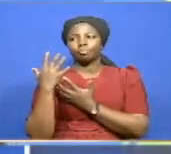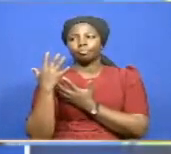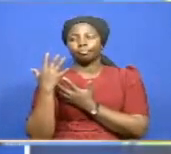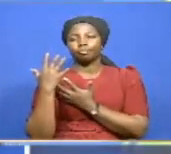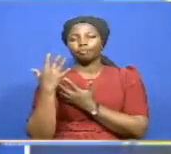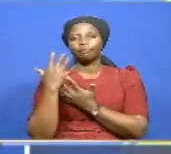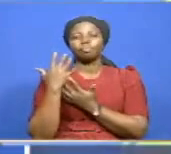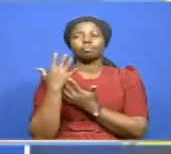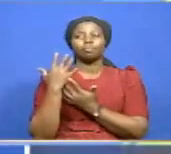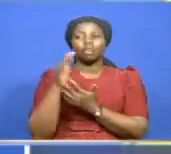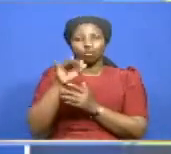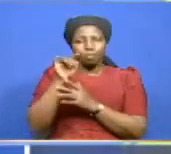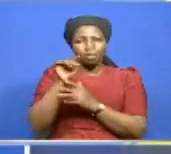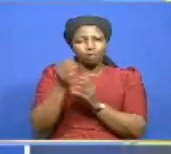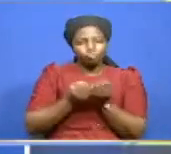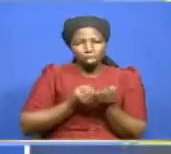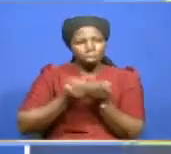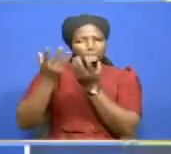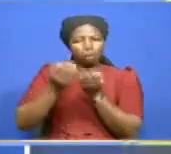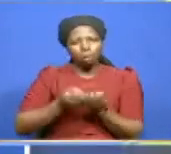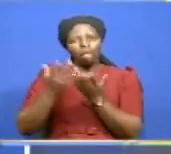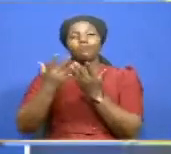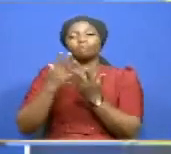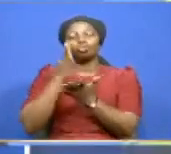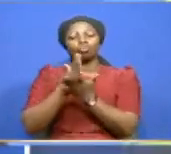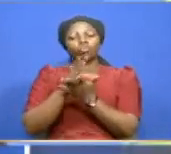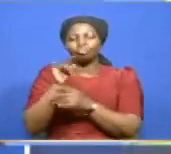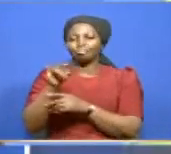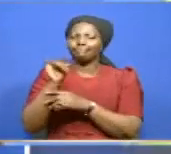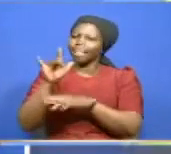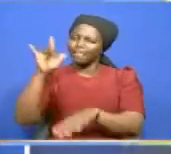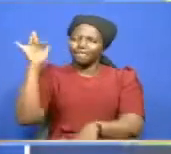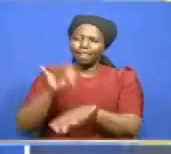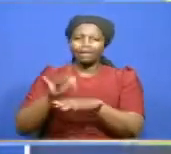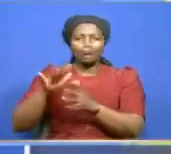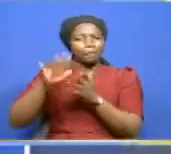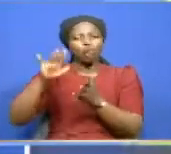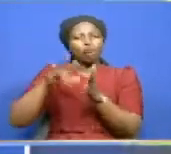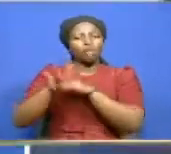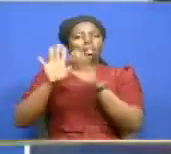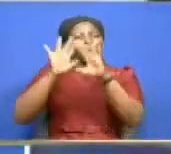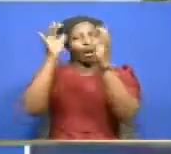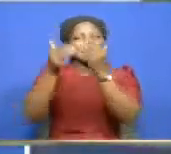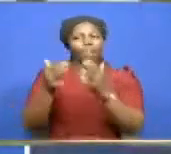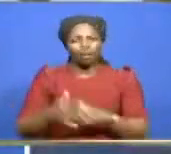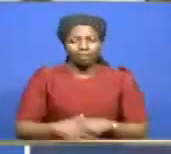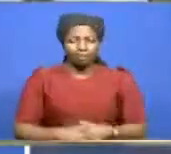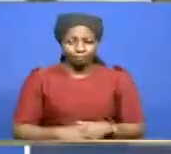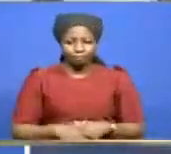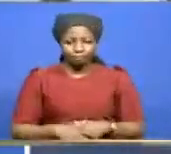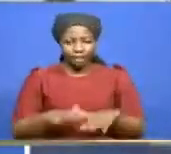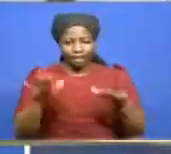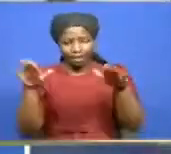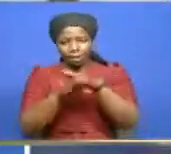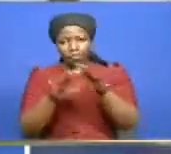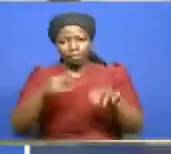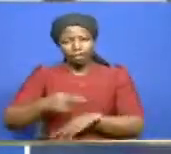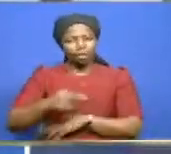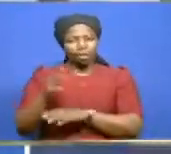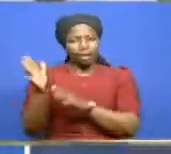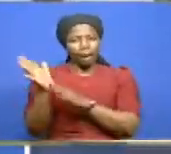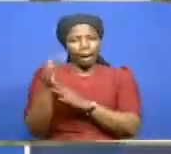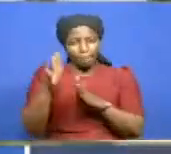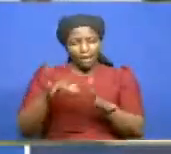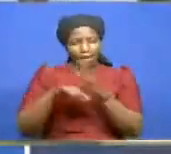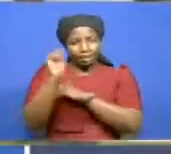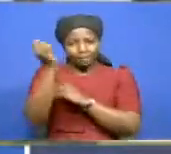from these emissions, it bears the greatest burden globally. Deputy High Commissioner to Kenya, Julia